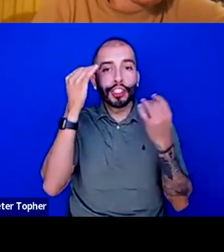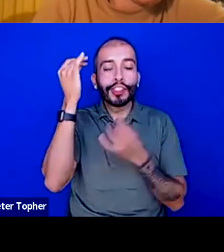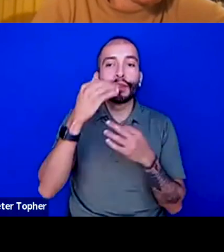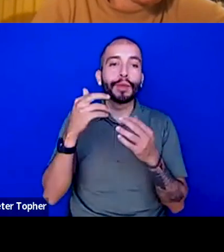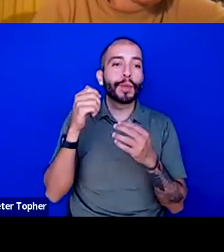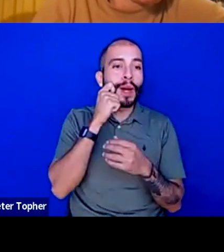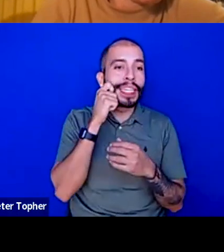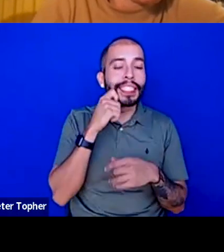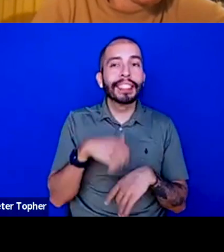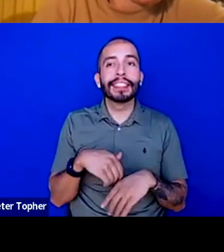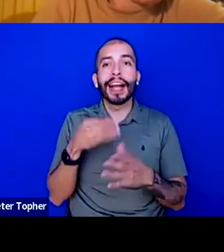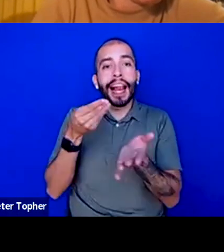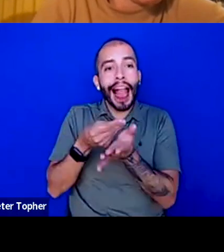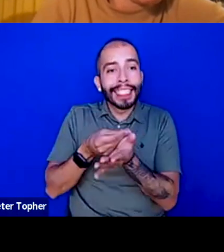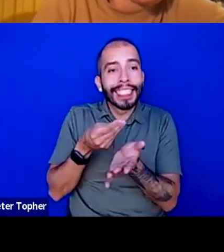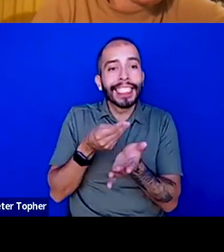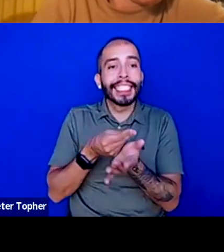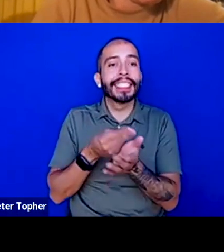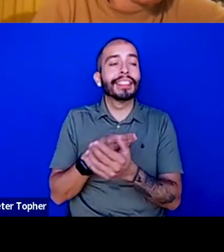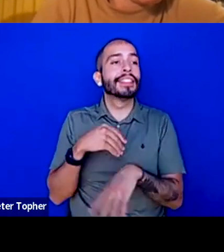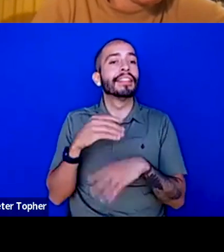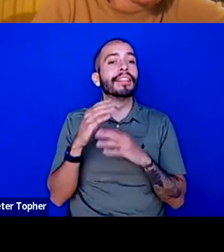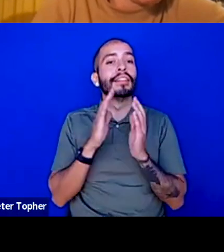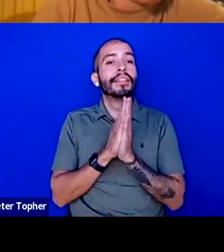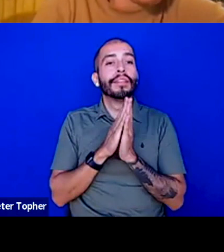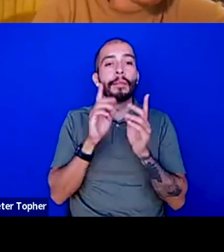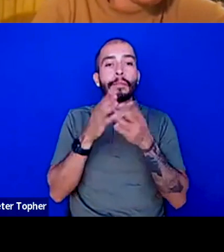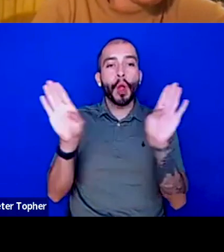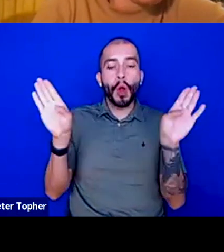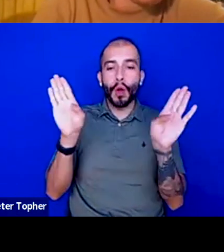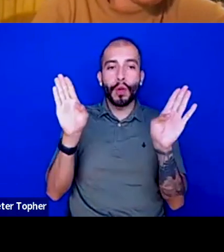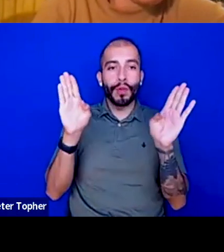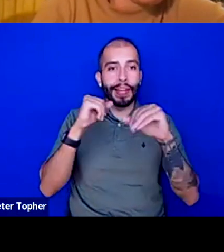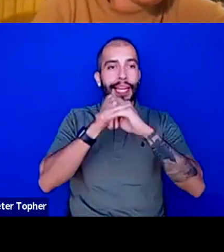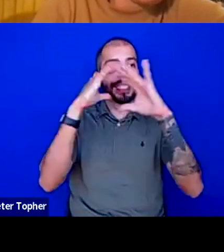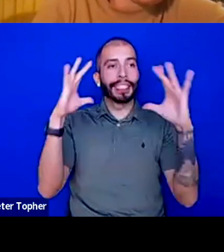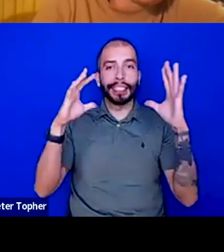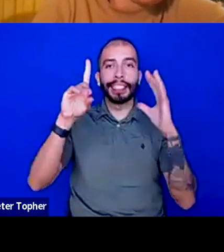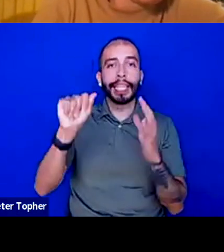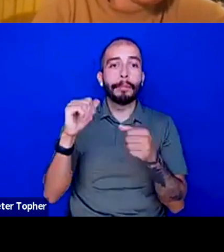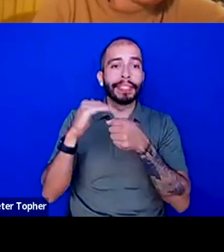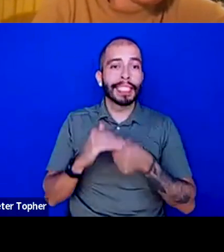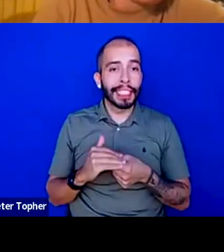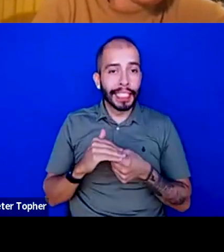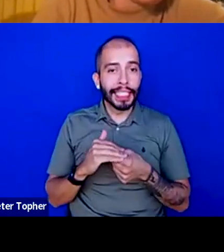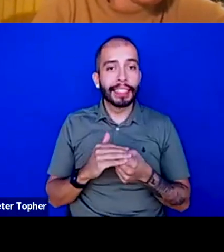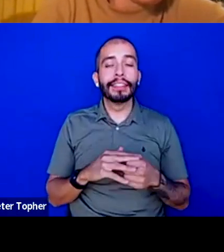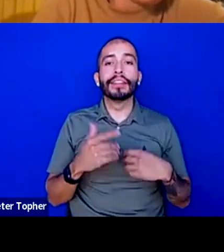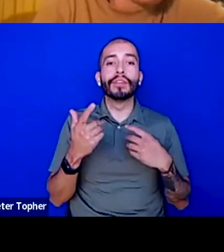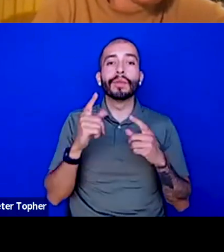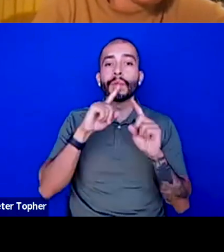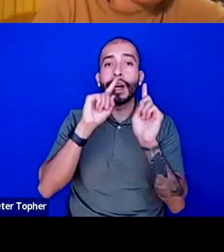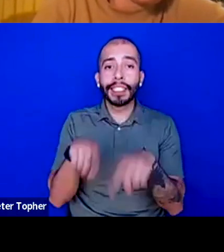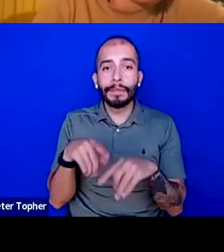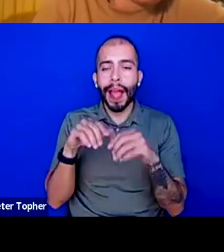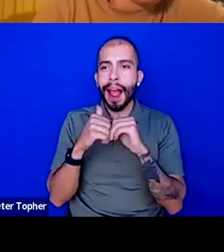go into the responses that Shauna described in terms of how practitioners respond, and then to go into what Yana described in terms